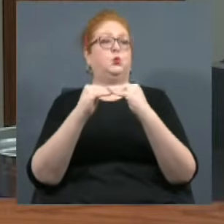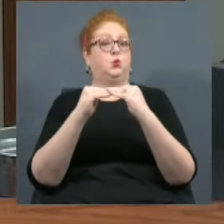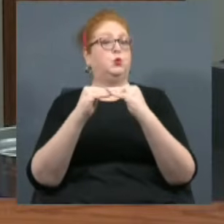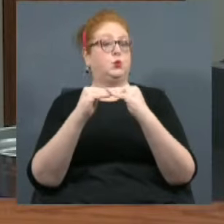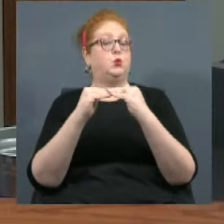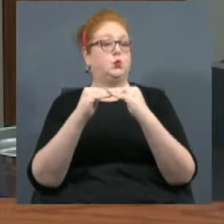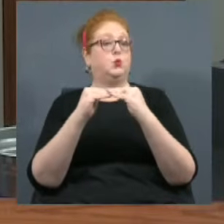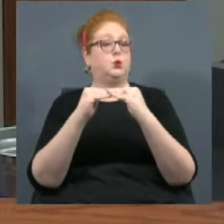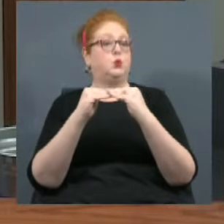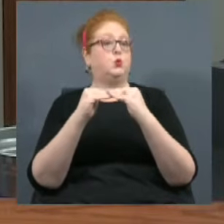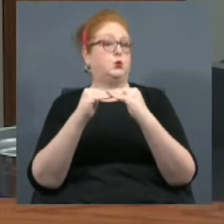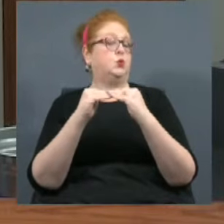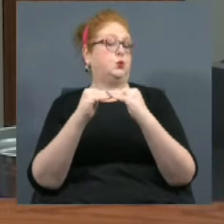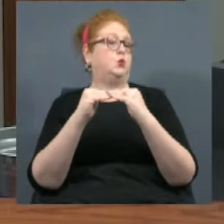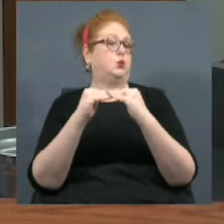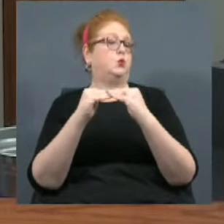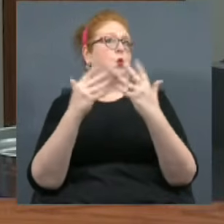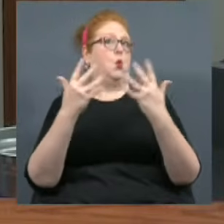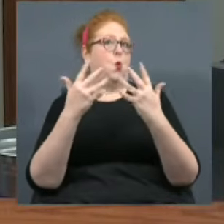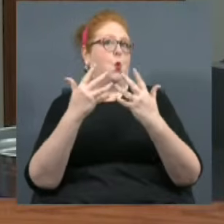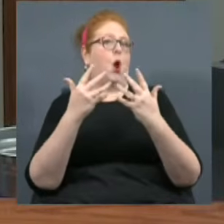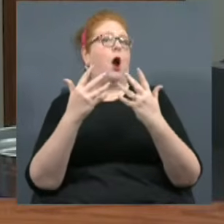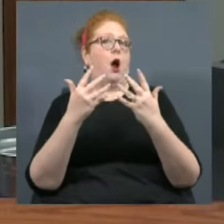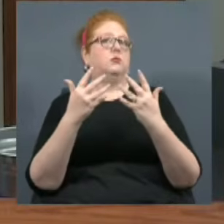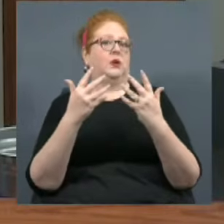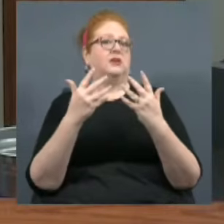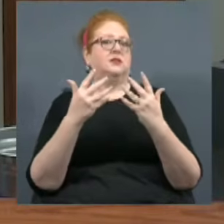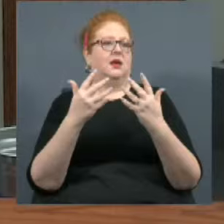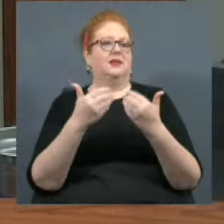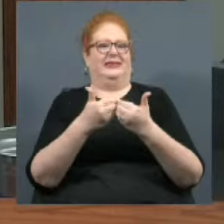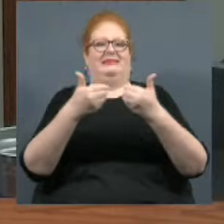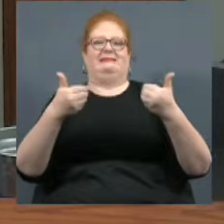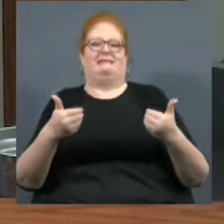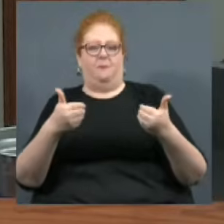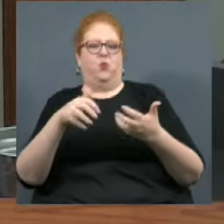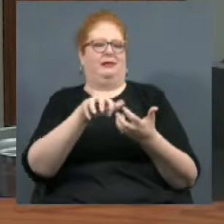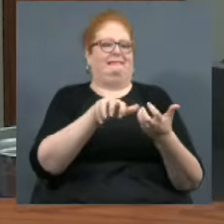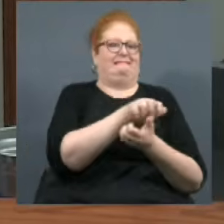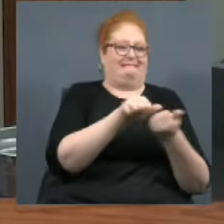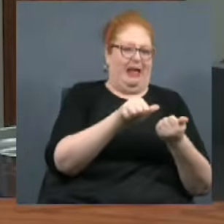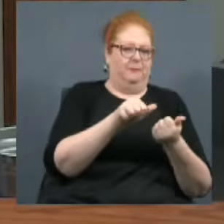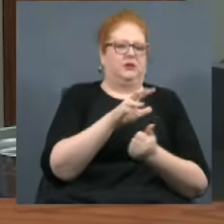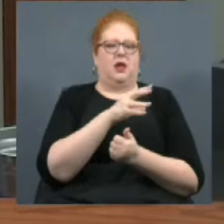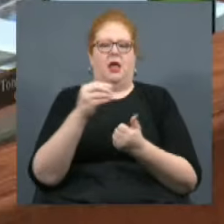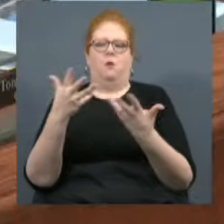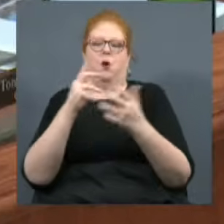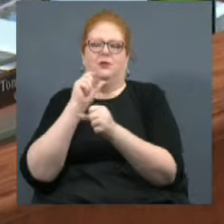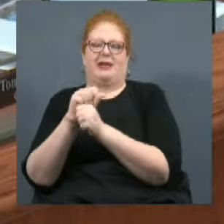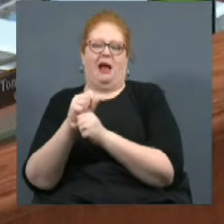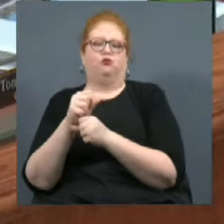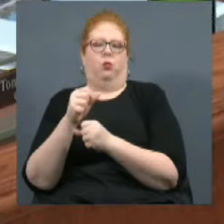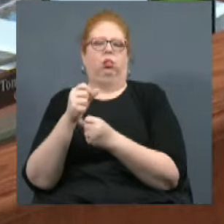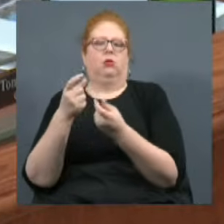by, and this, what would be the tortfeasor, in this case, the defendant in the lawsuit,